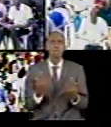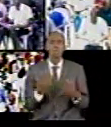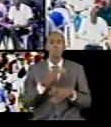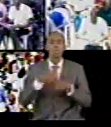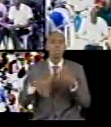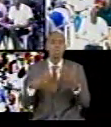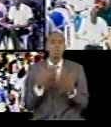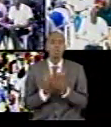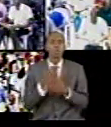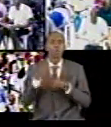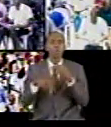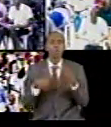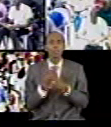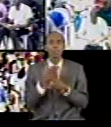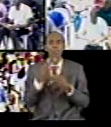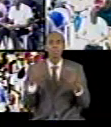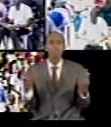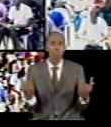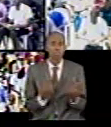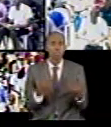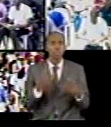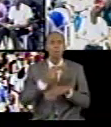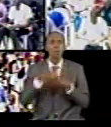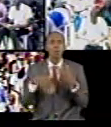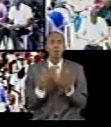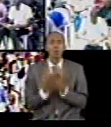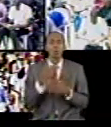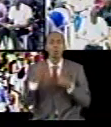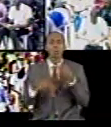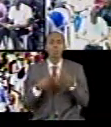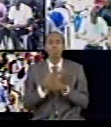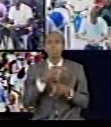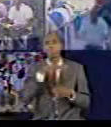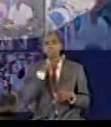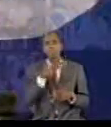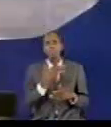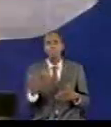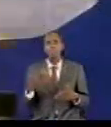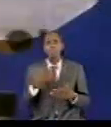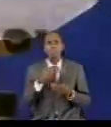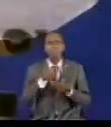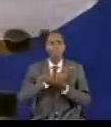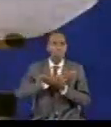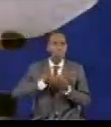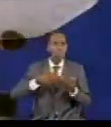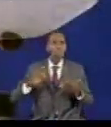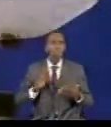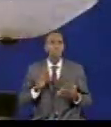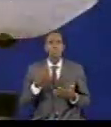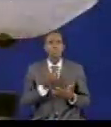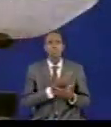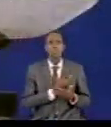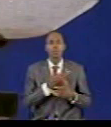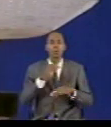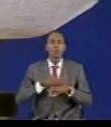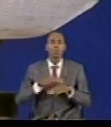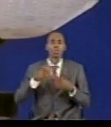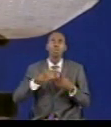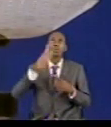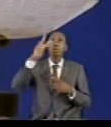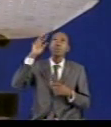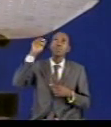all sin, all iniquity, and purify, sanctify unto himself